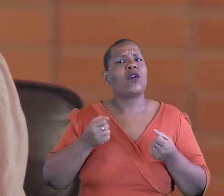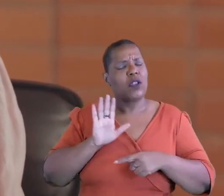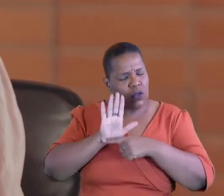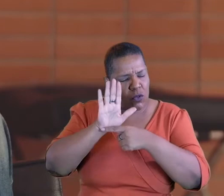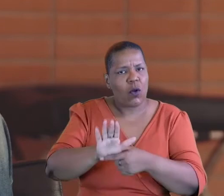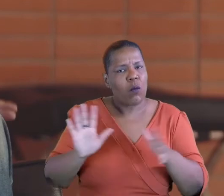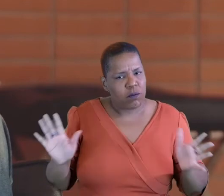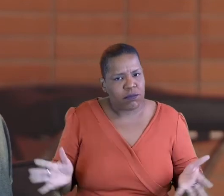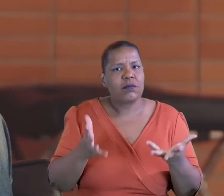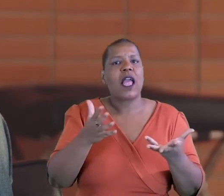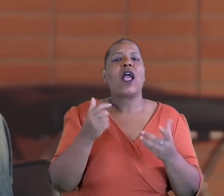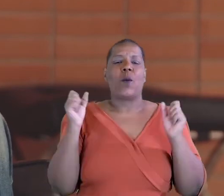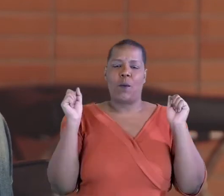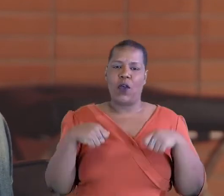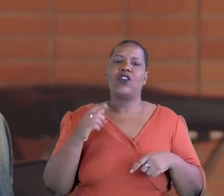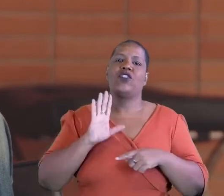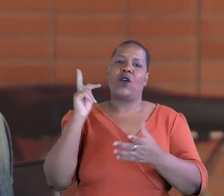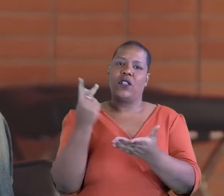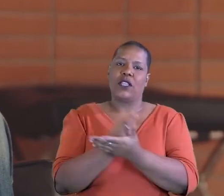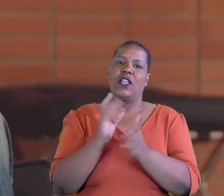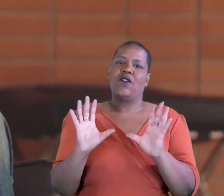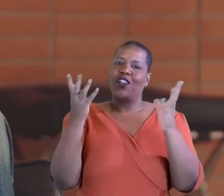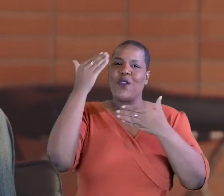Thank you.